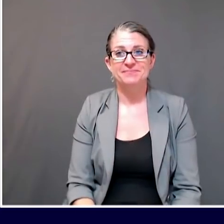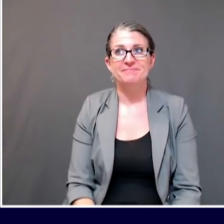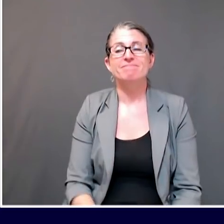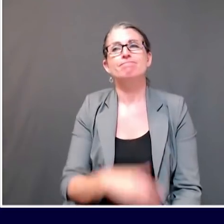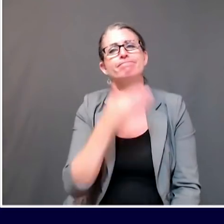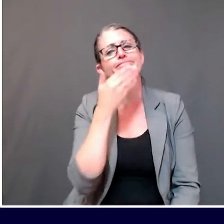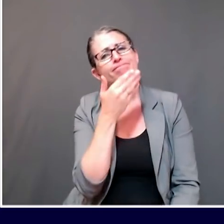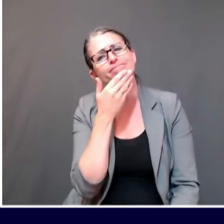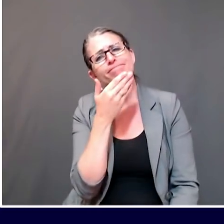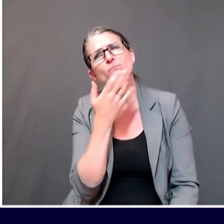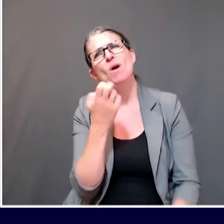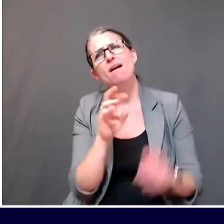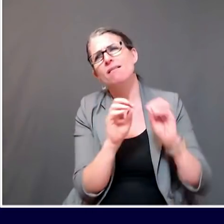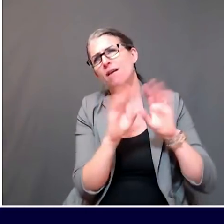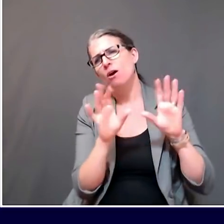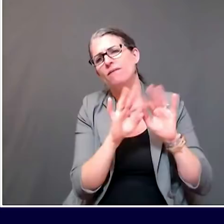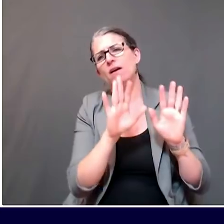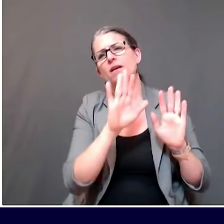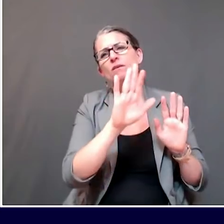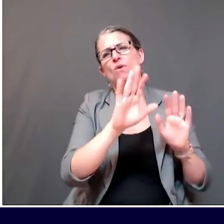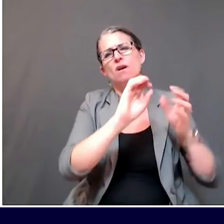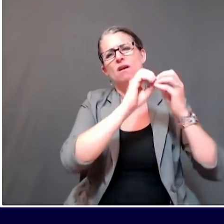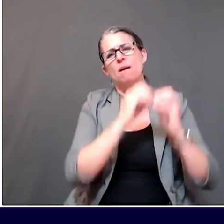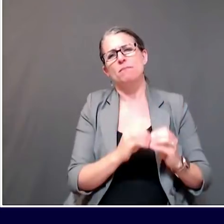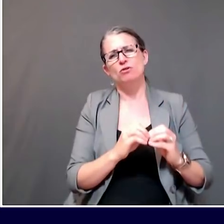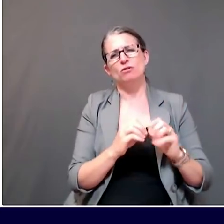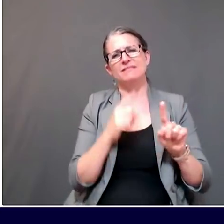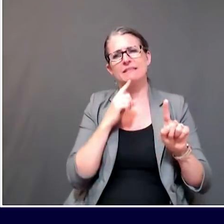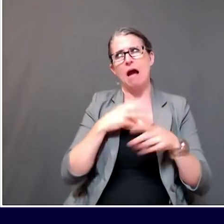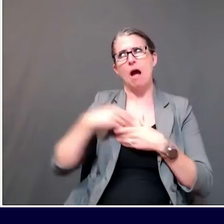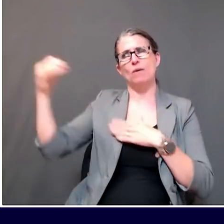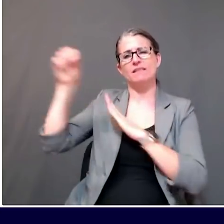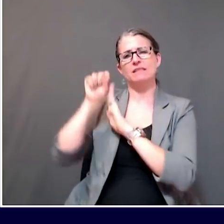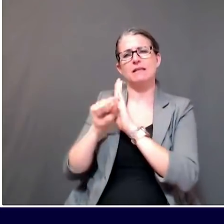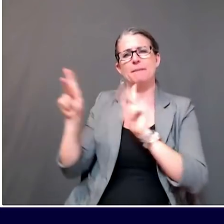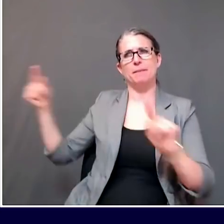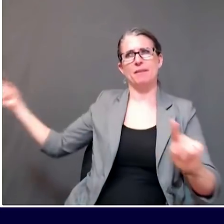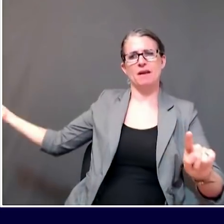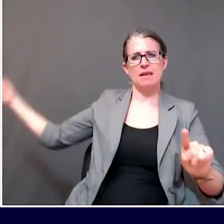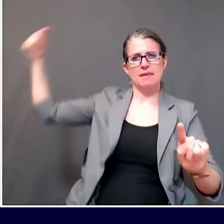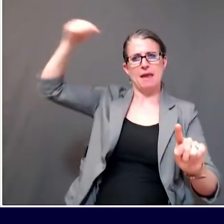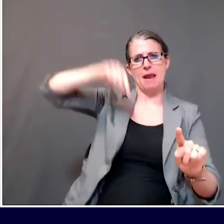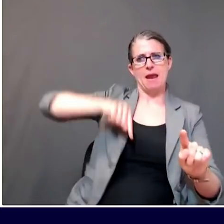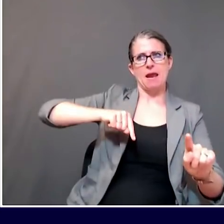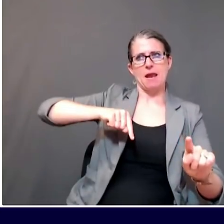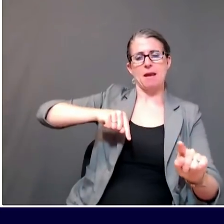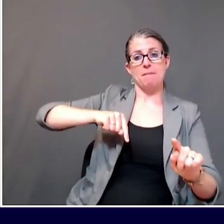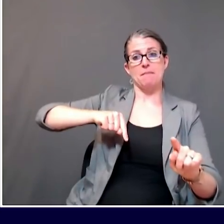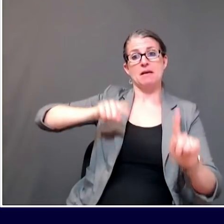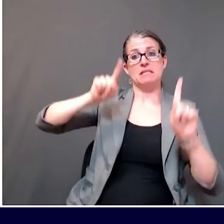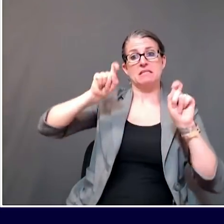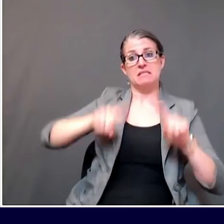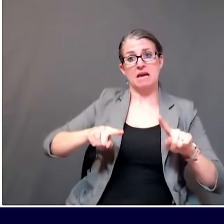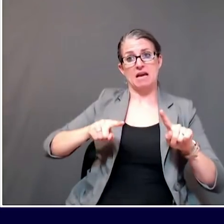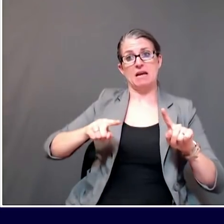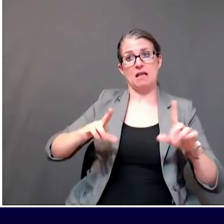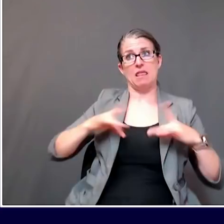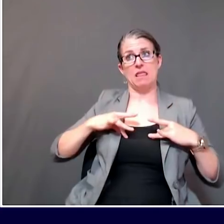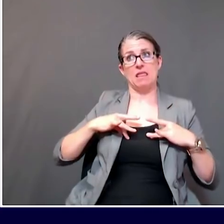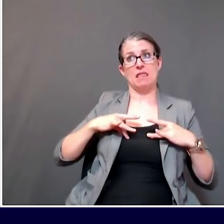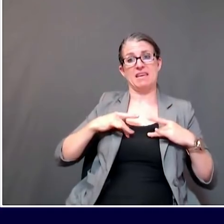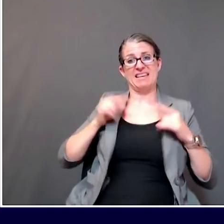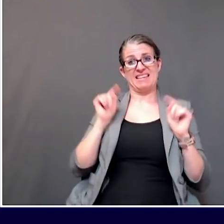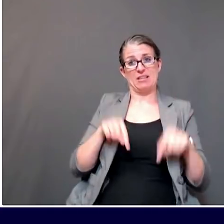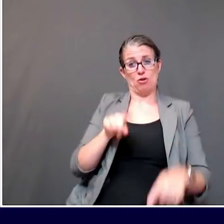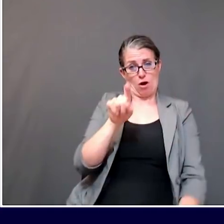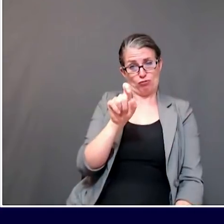for out-of-state people testing positive, because I think, as I jotted this down quickly, you said 120 people,